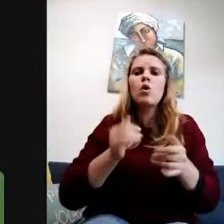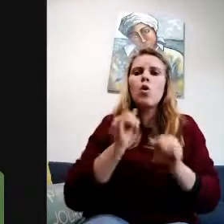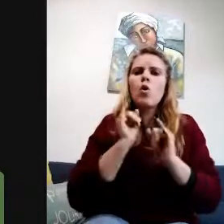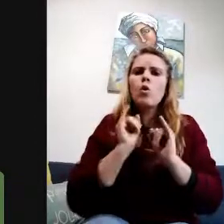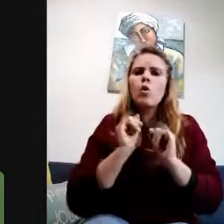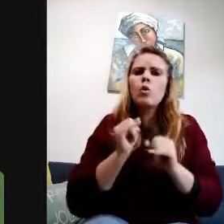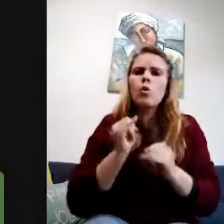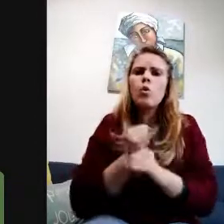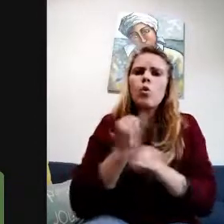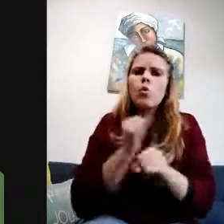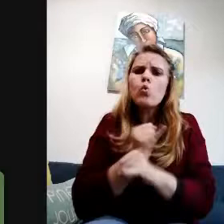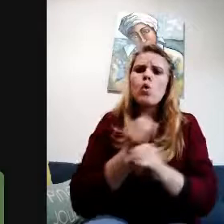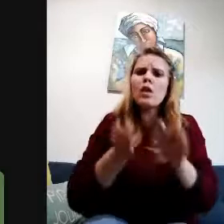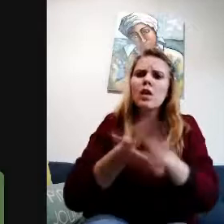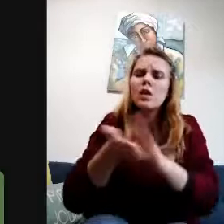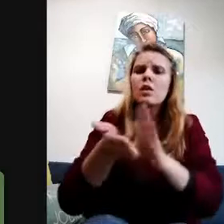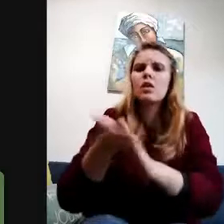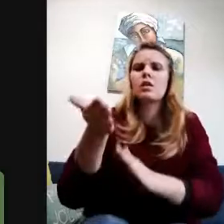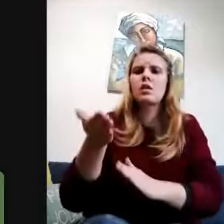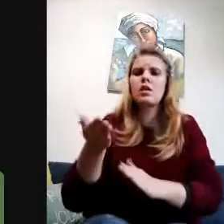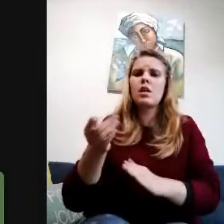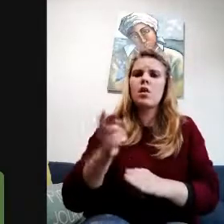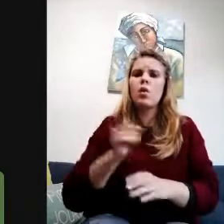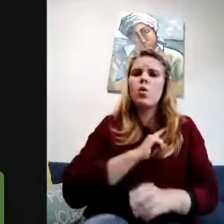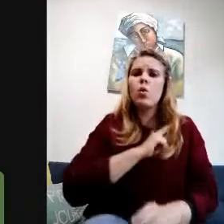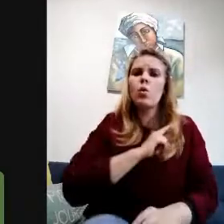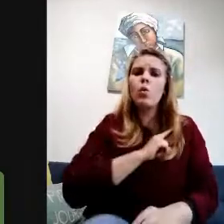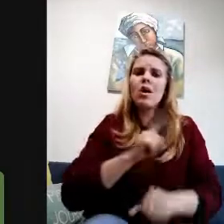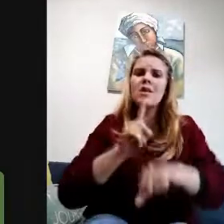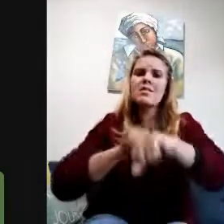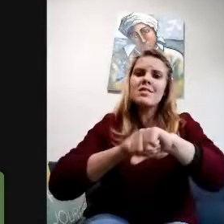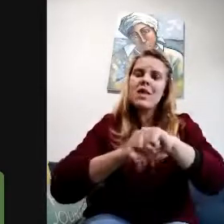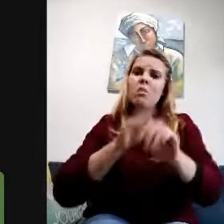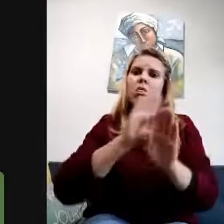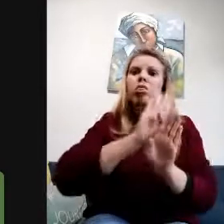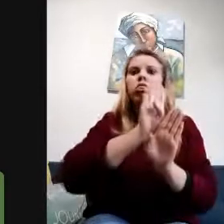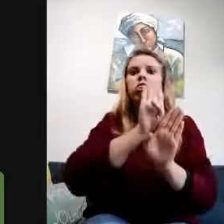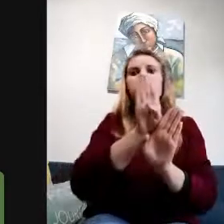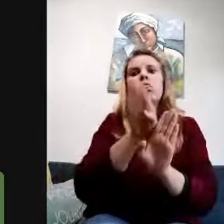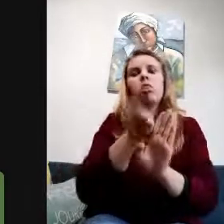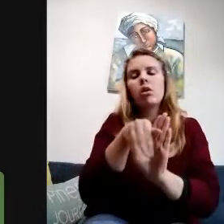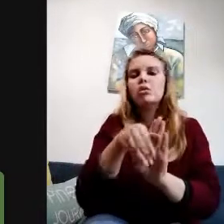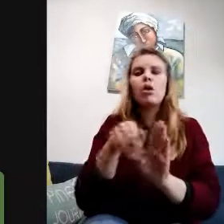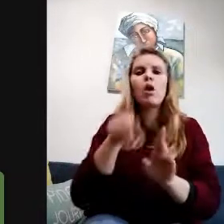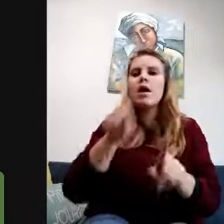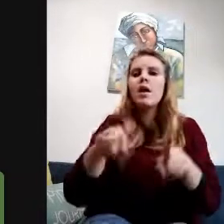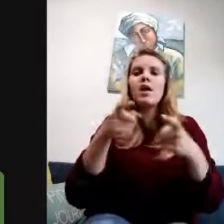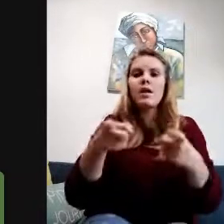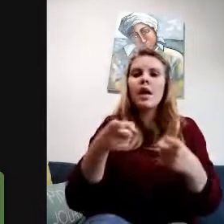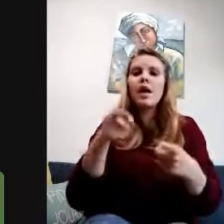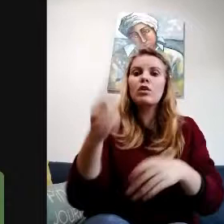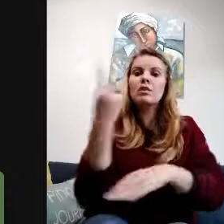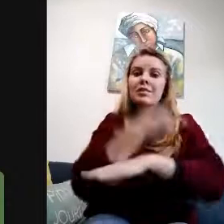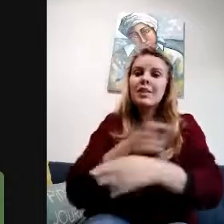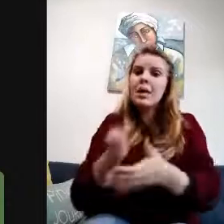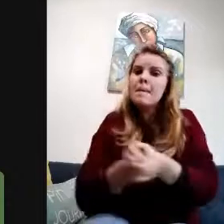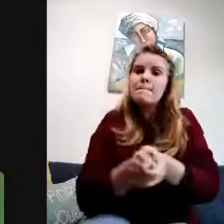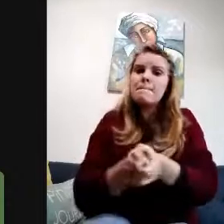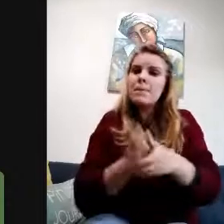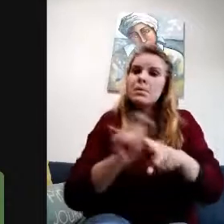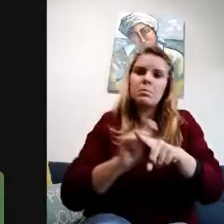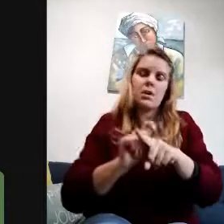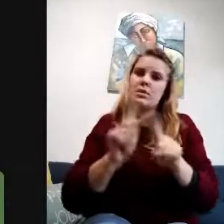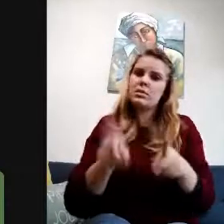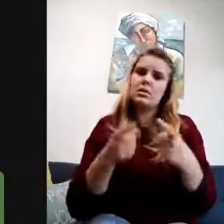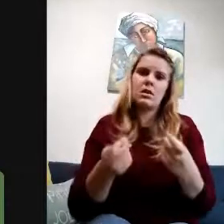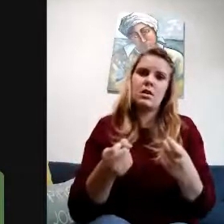play purposes, it can carry on. Now, on the day when you start playing, you will receive what we